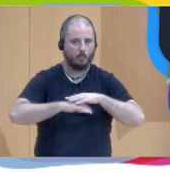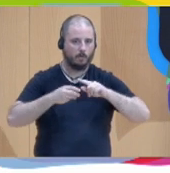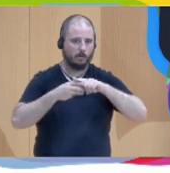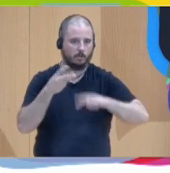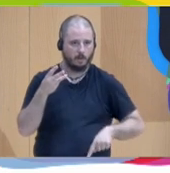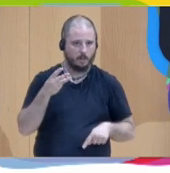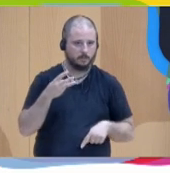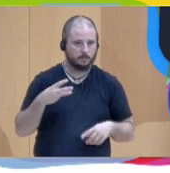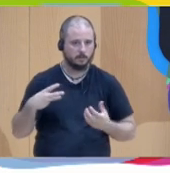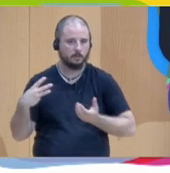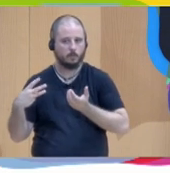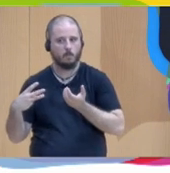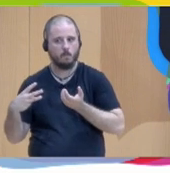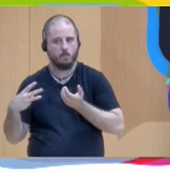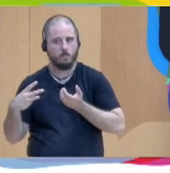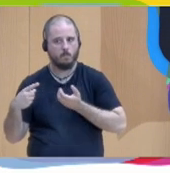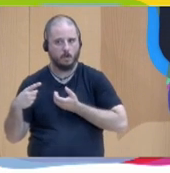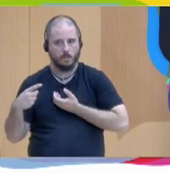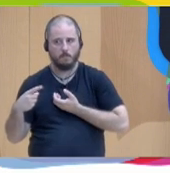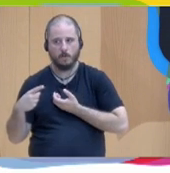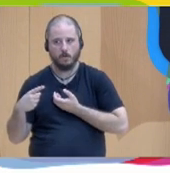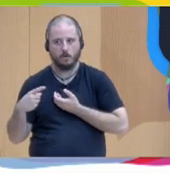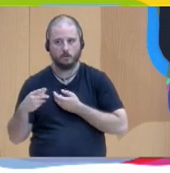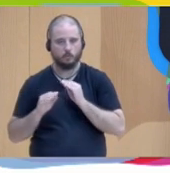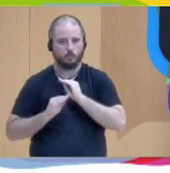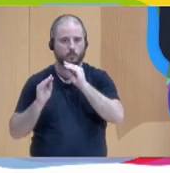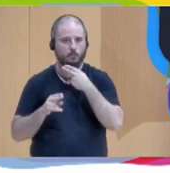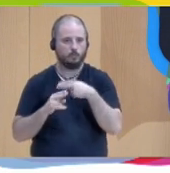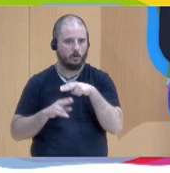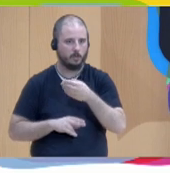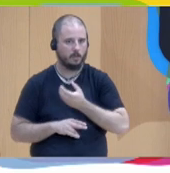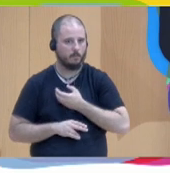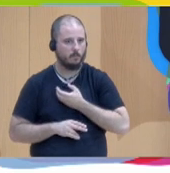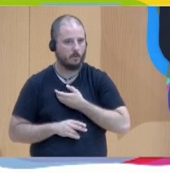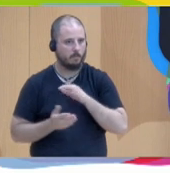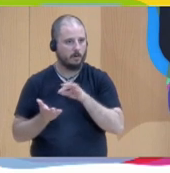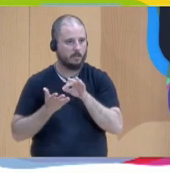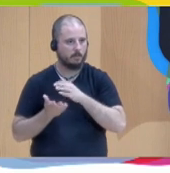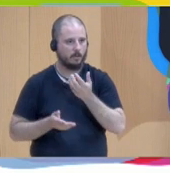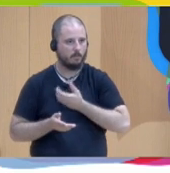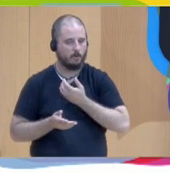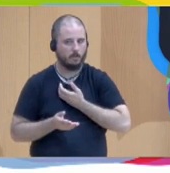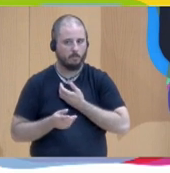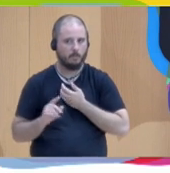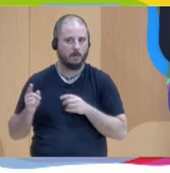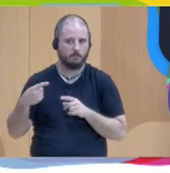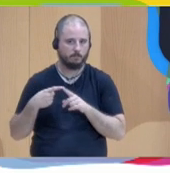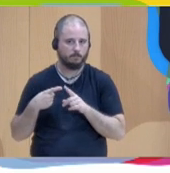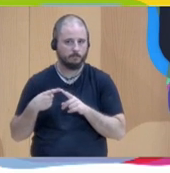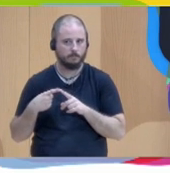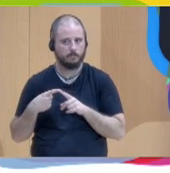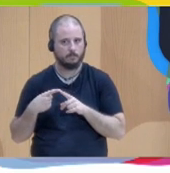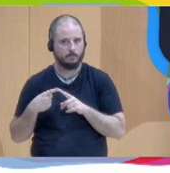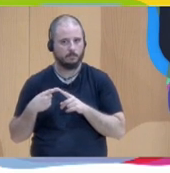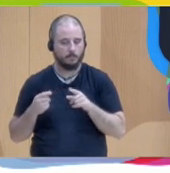policies and services, what are everyday life needed for the people in